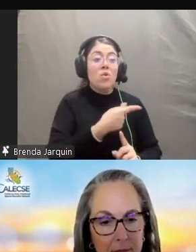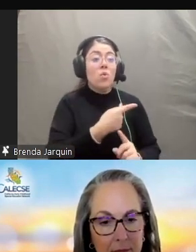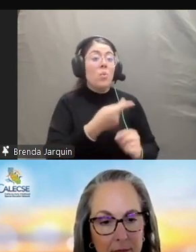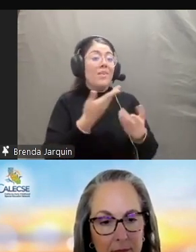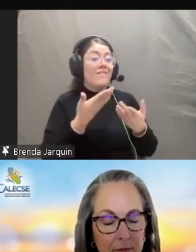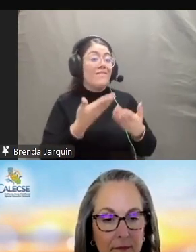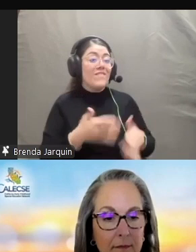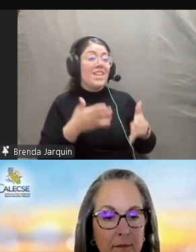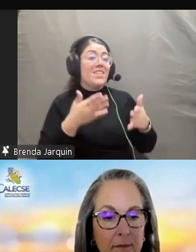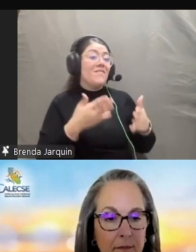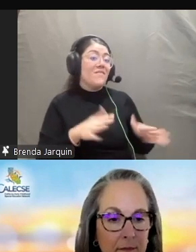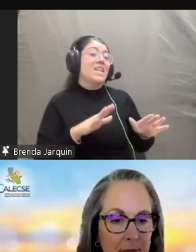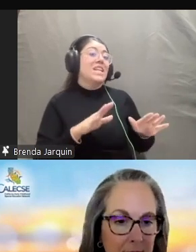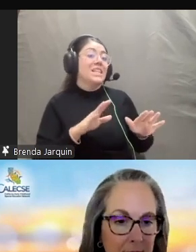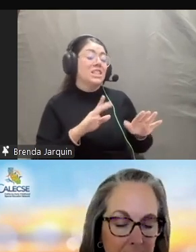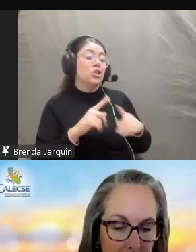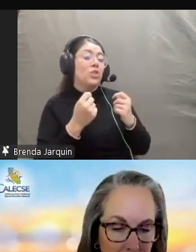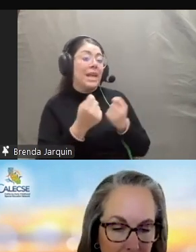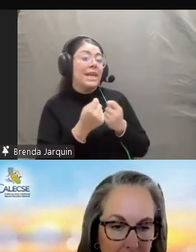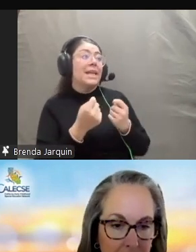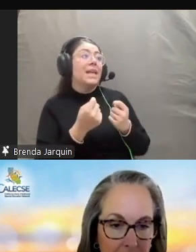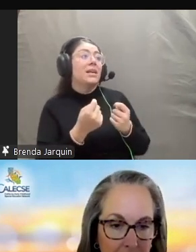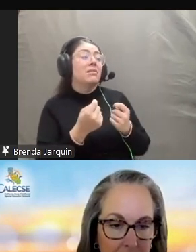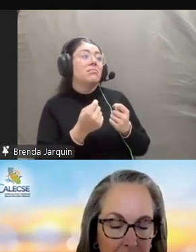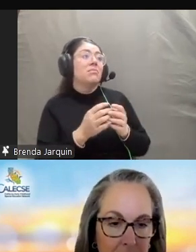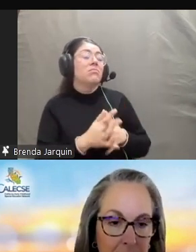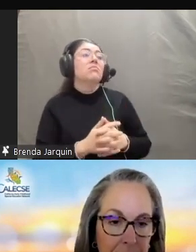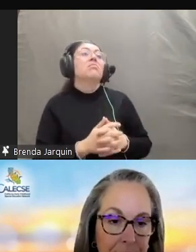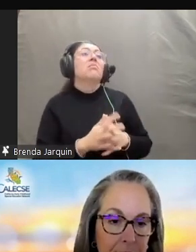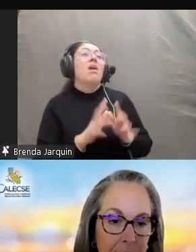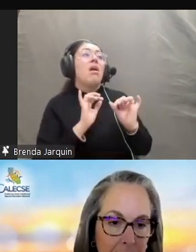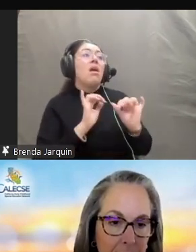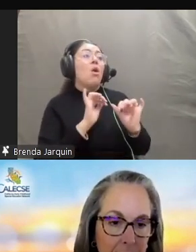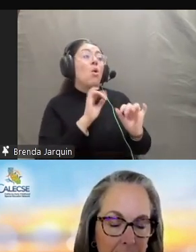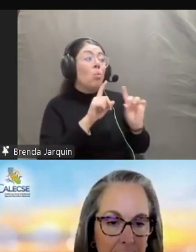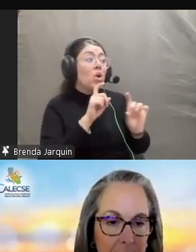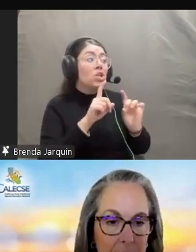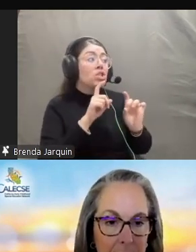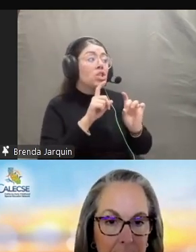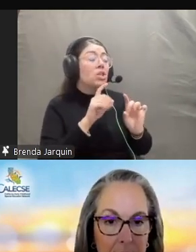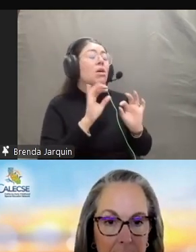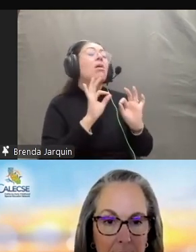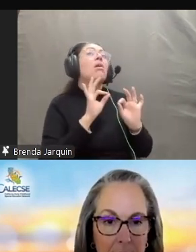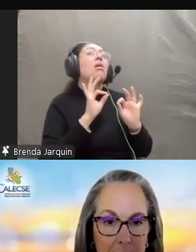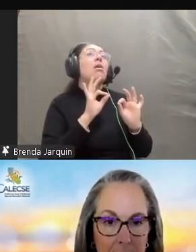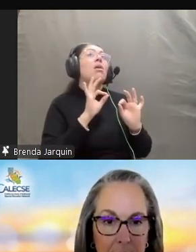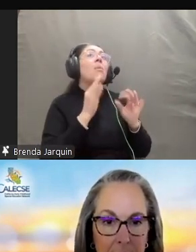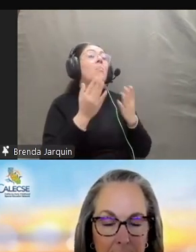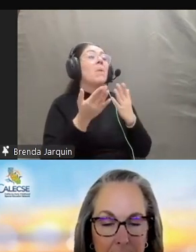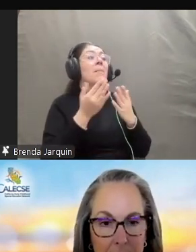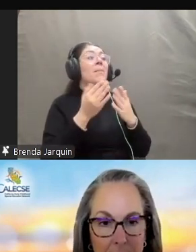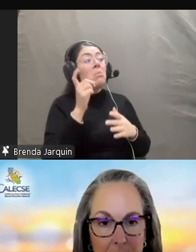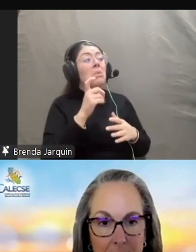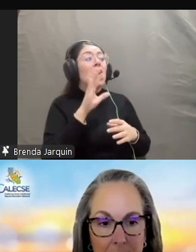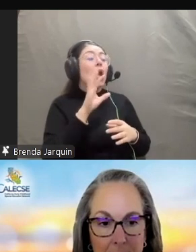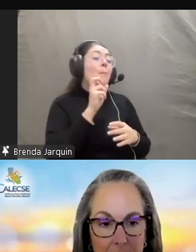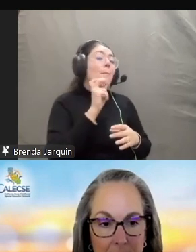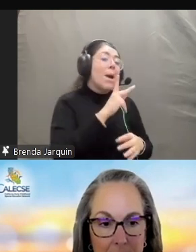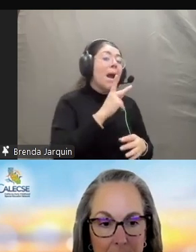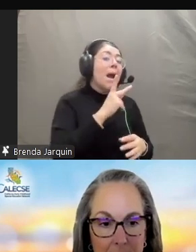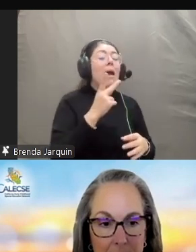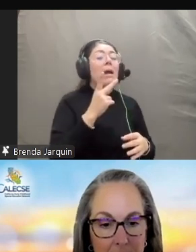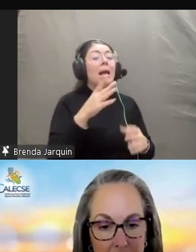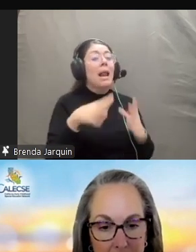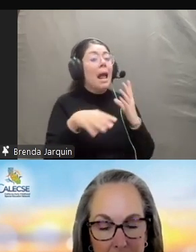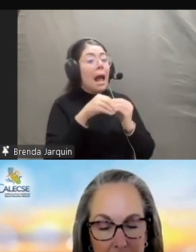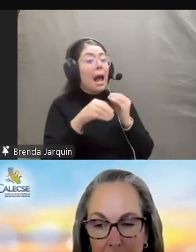what questions did you have? Is there anything that means we need to go back and clarify it in our interagency agreement? These are our answers. We